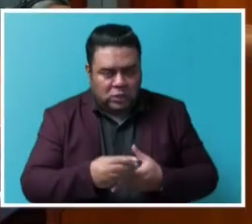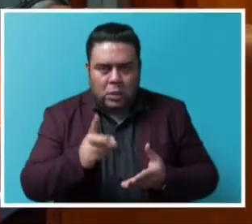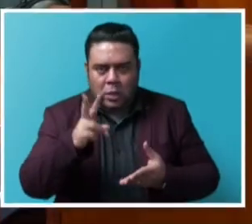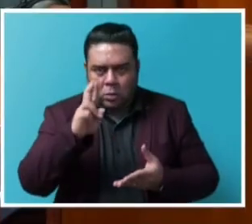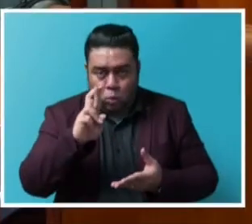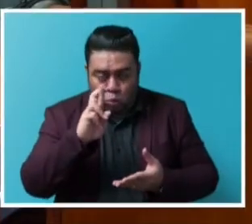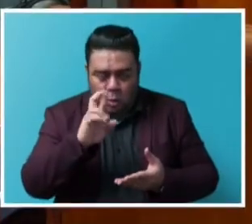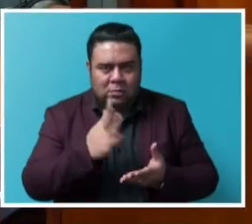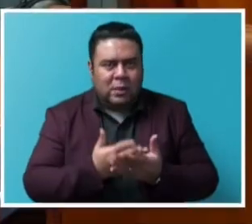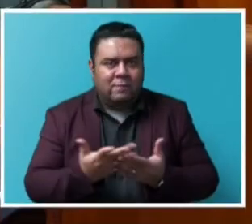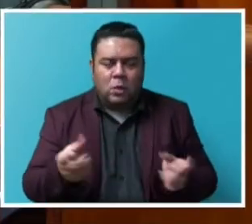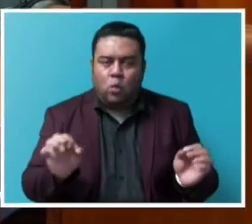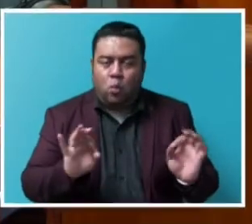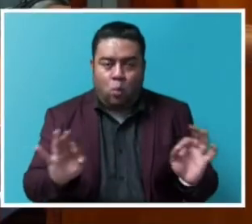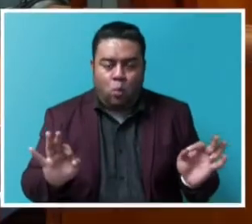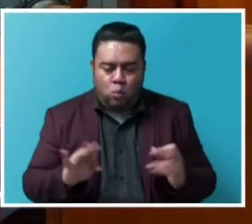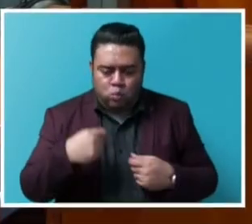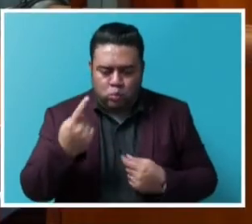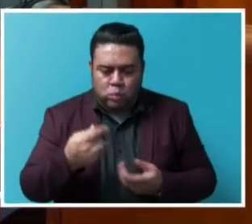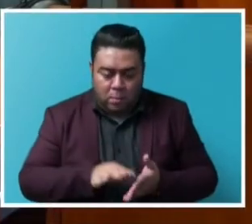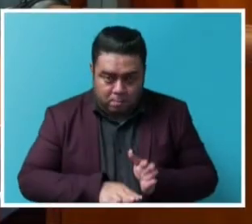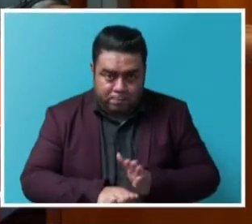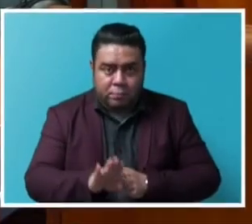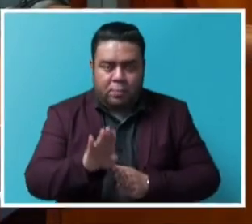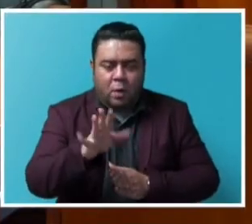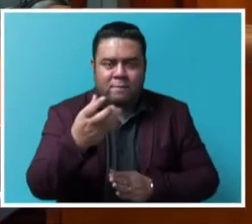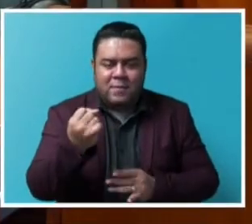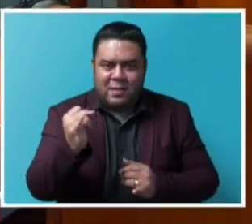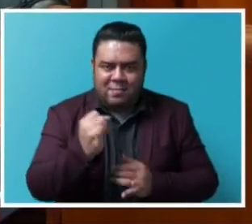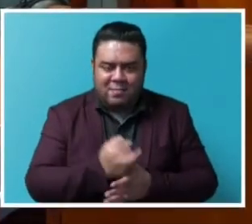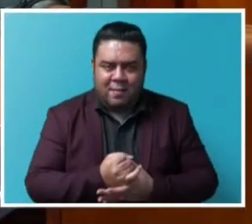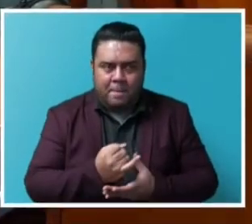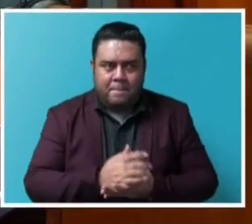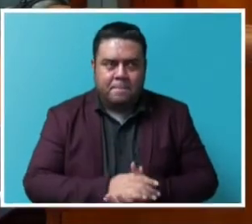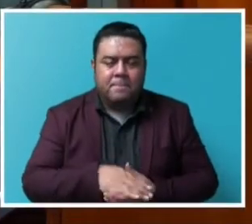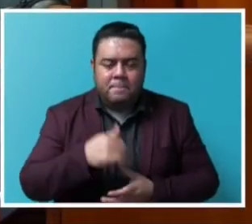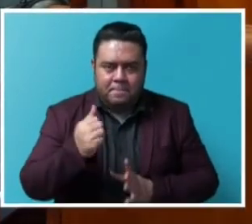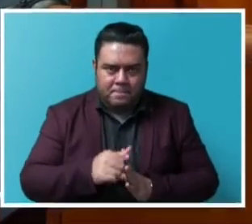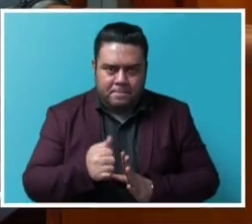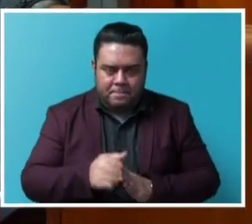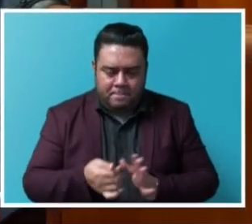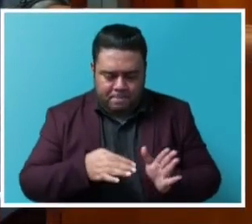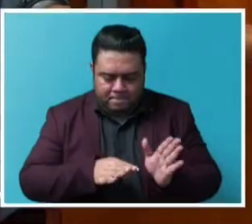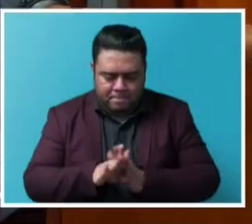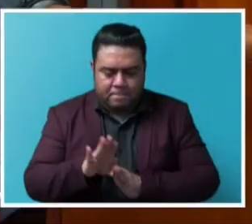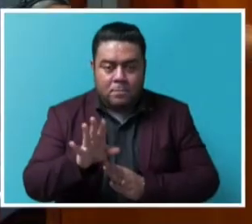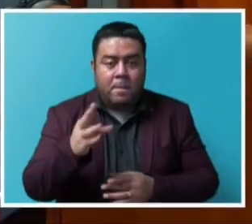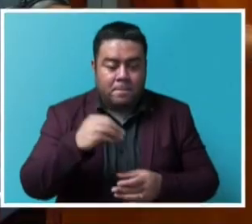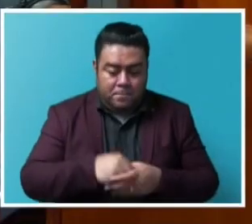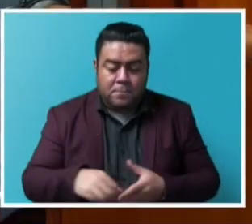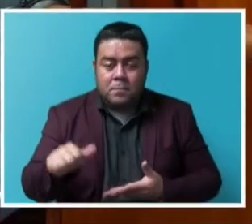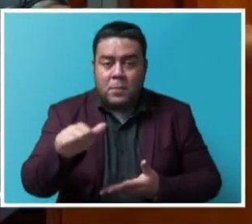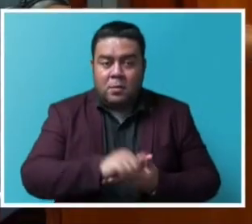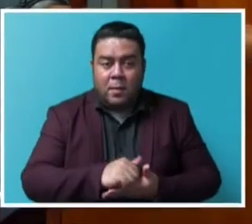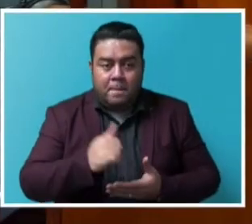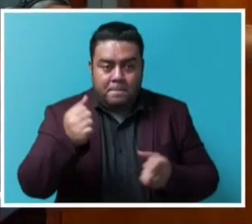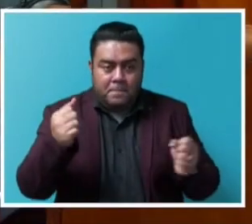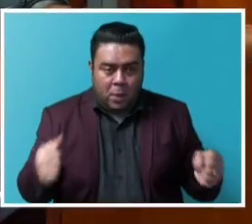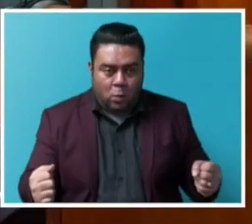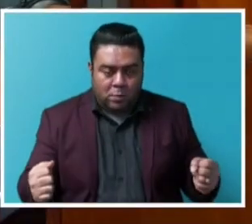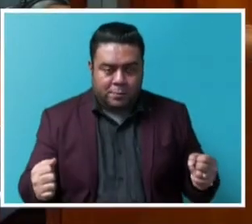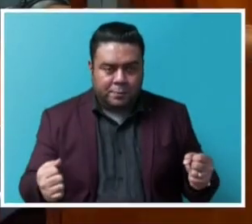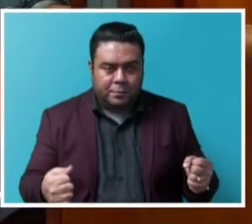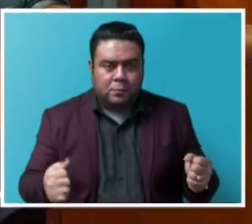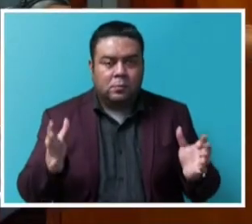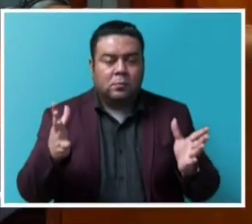not only the resilience of these income sources, but also the increased purchasing power of the Tauke in